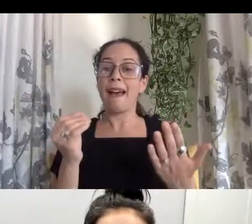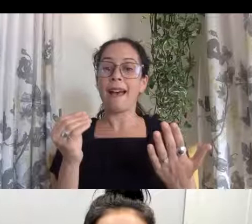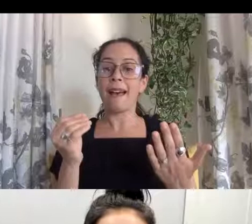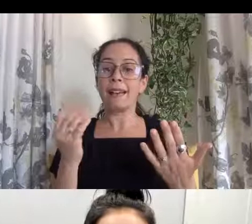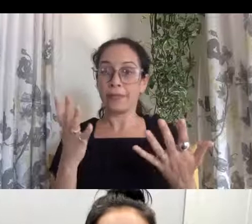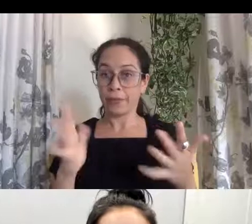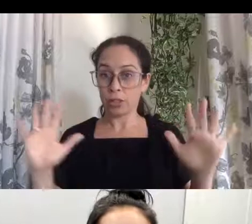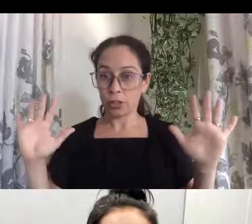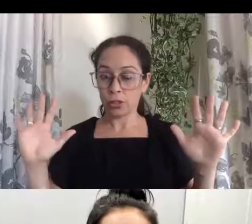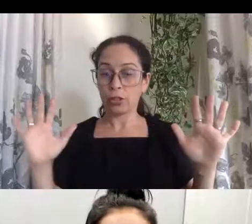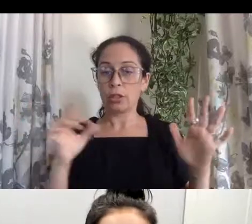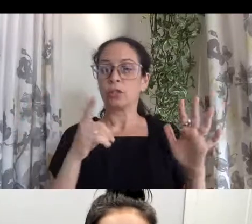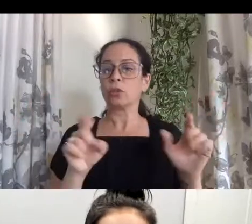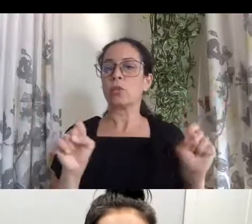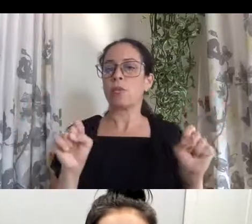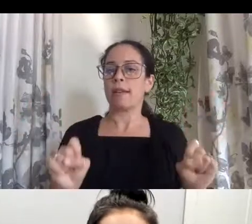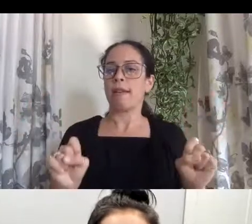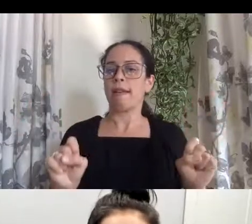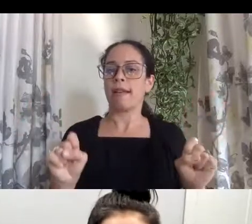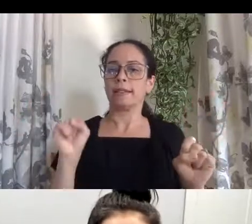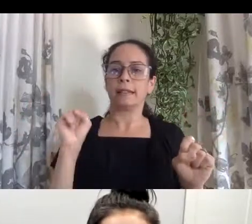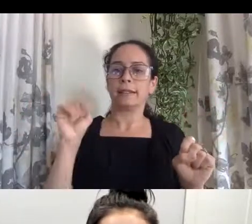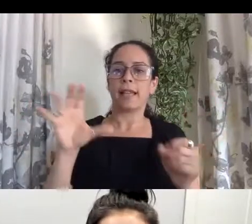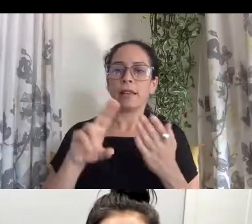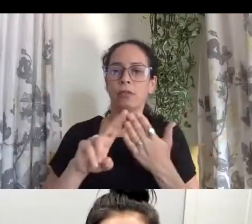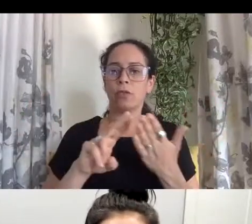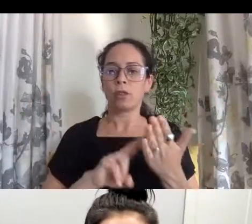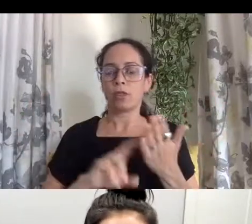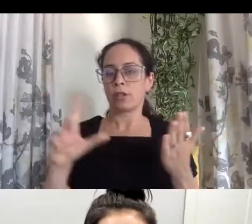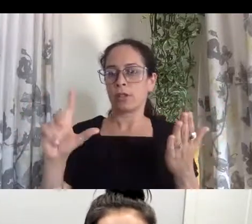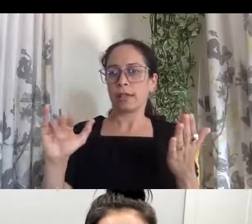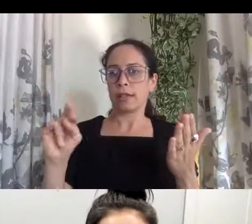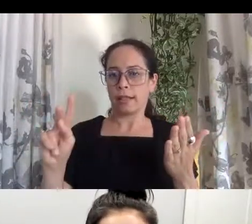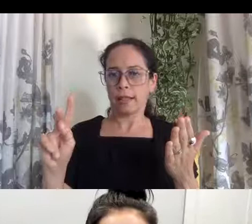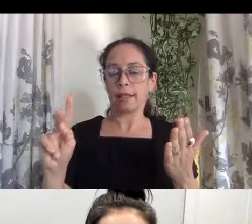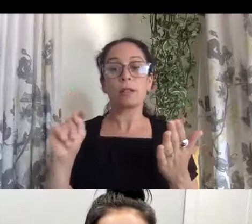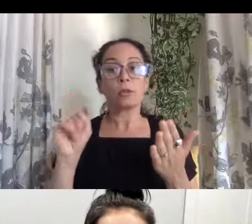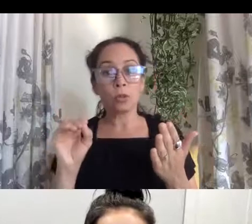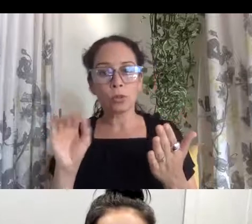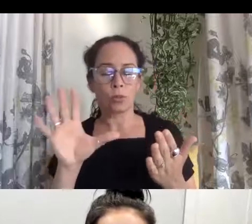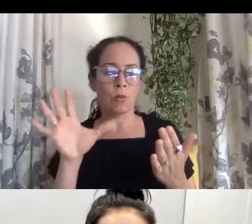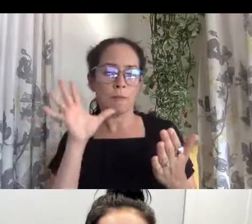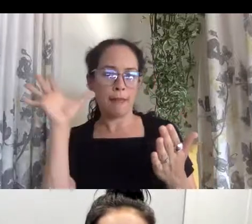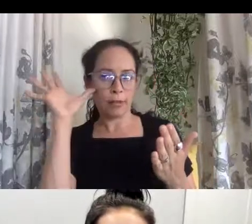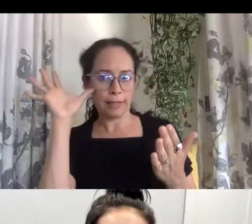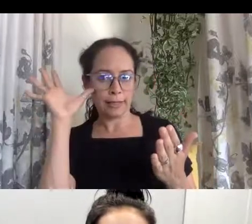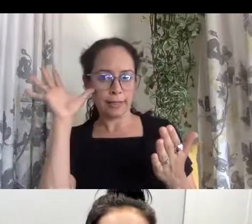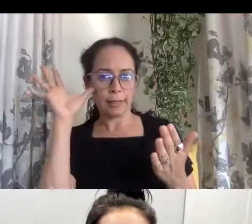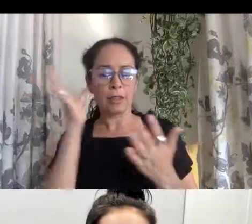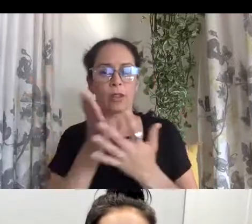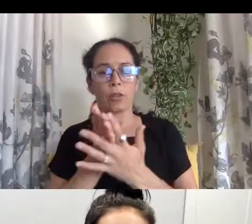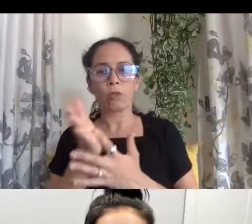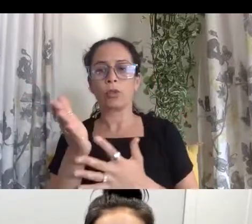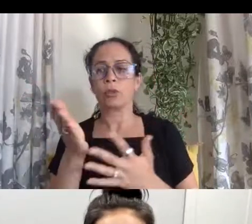done, you will be able to send a registration link to your parents